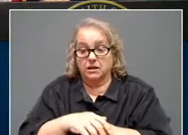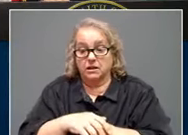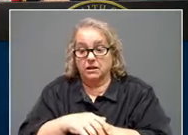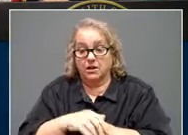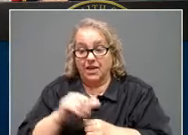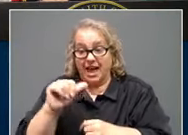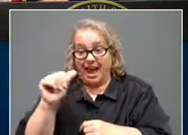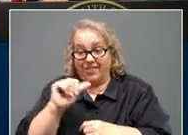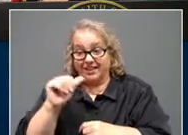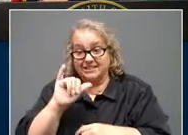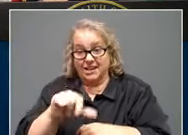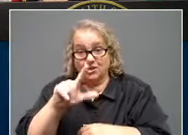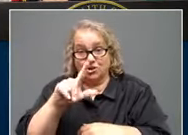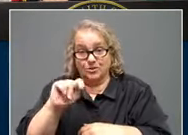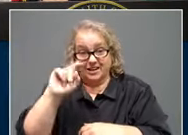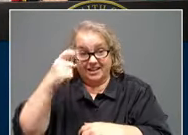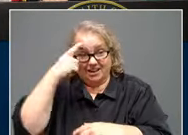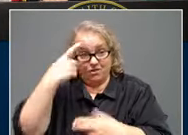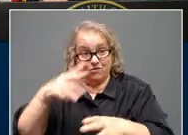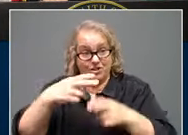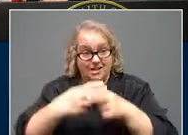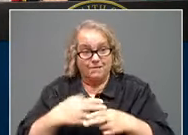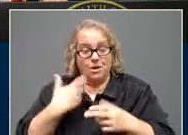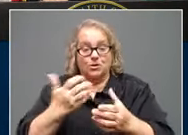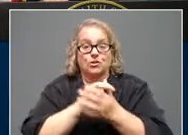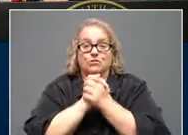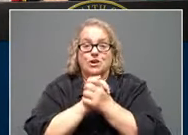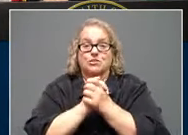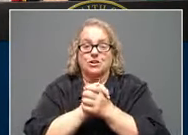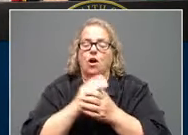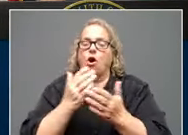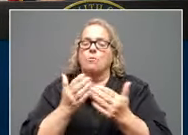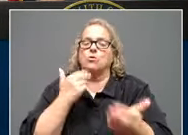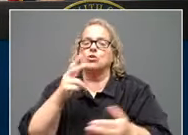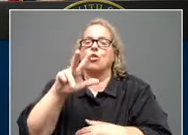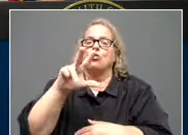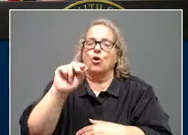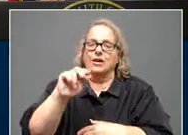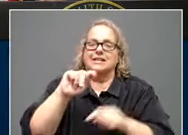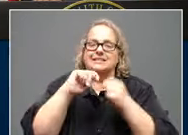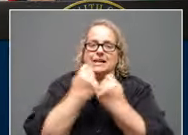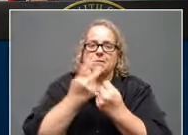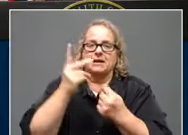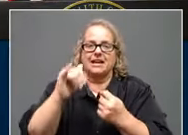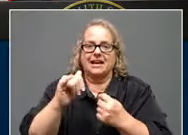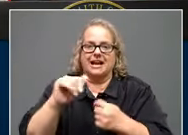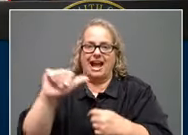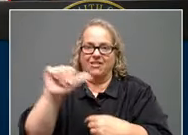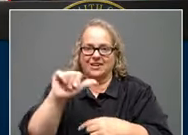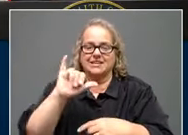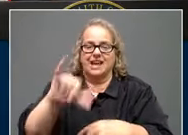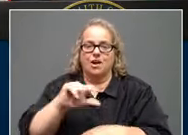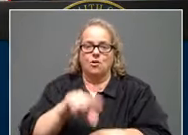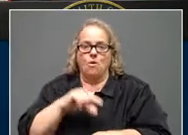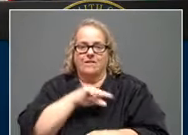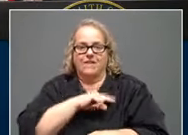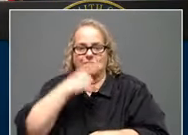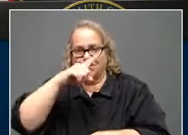the Lieutenant Governor named, I want to congratulate the nearly 30 Team Kentucky athletes who qualified for the Summer Olympics in